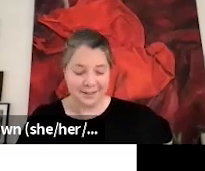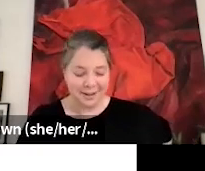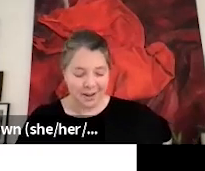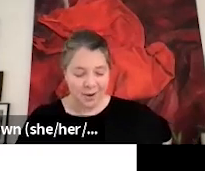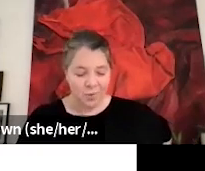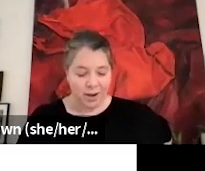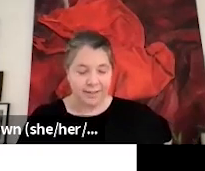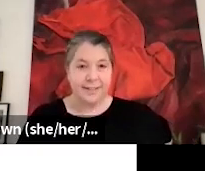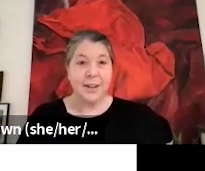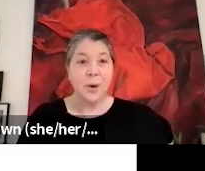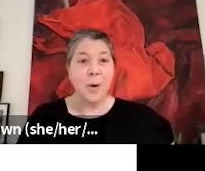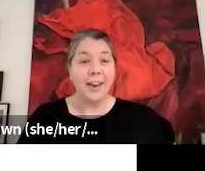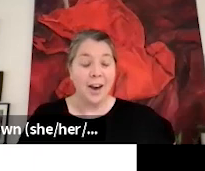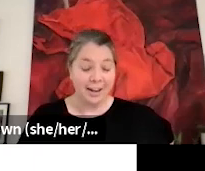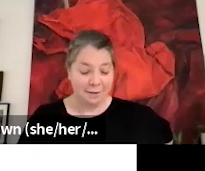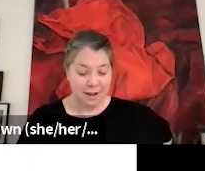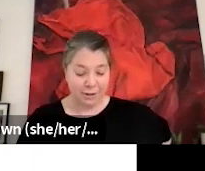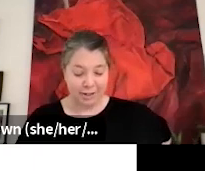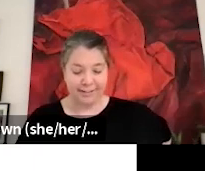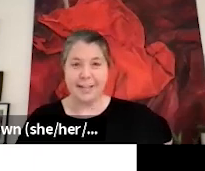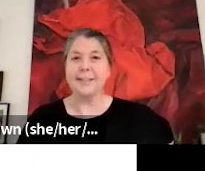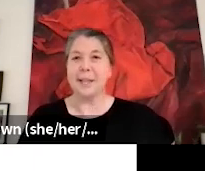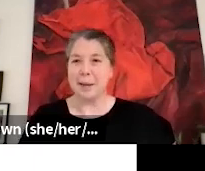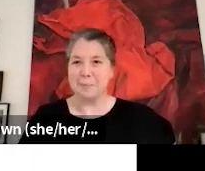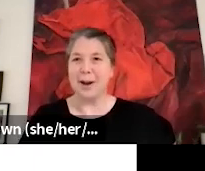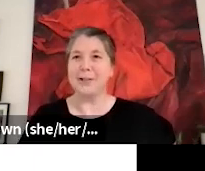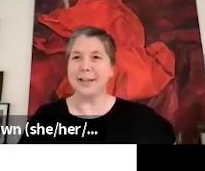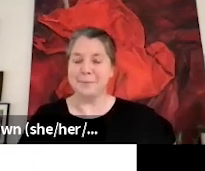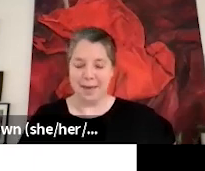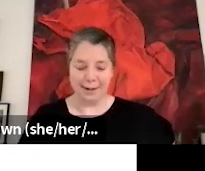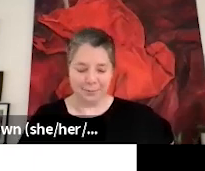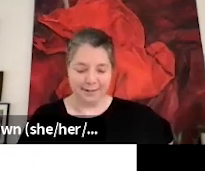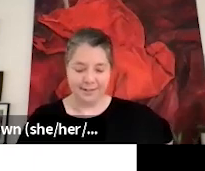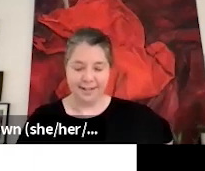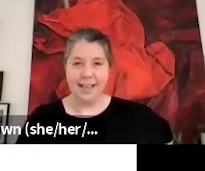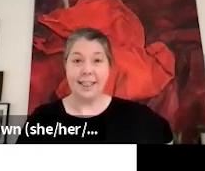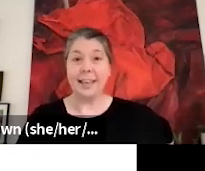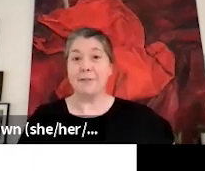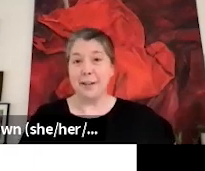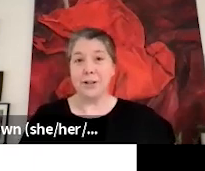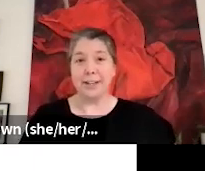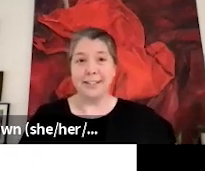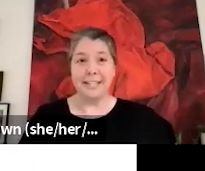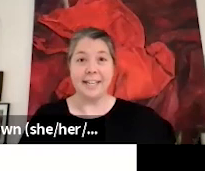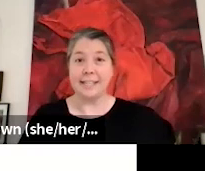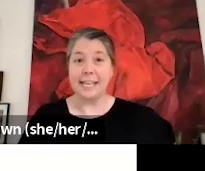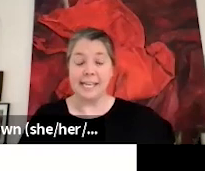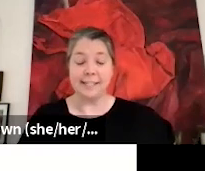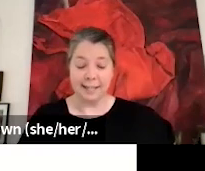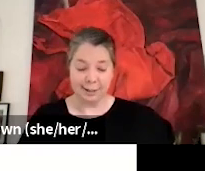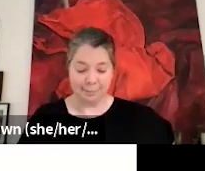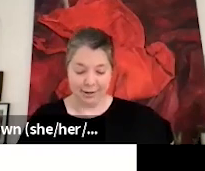second was, going on an adventure is like project management. The adventure is